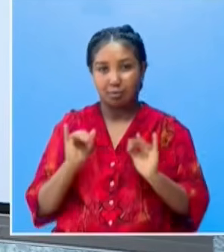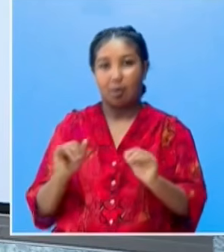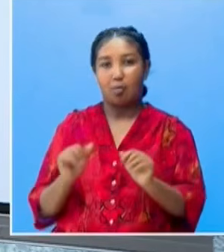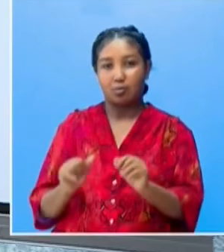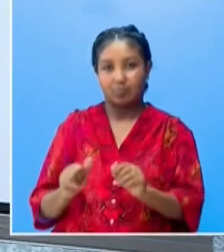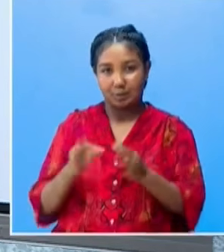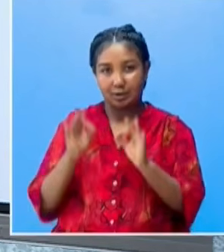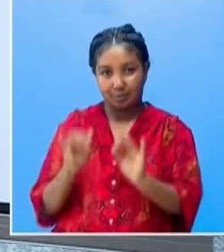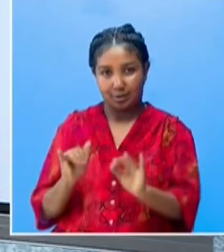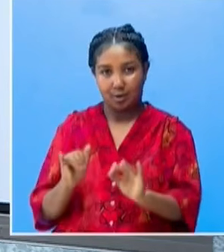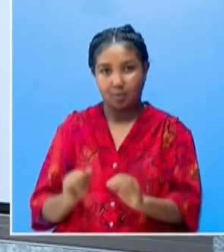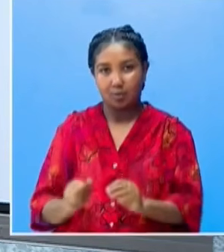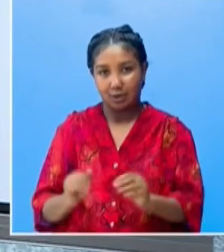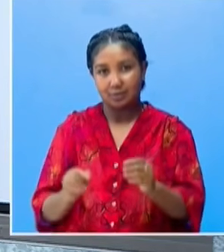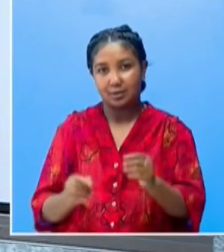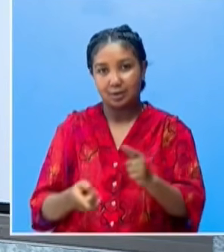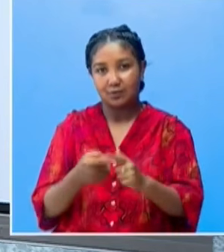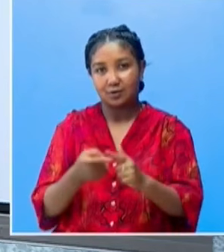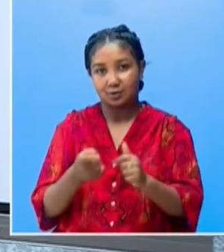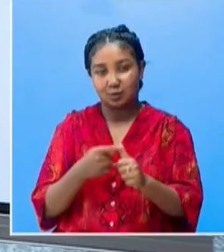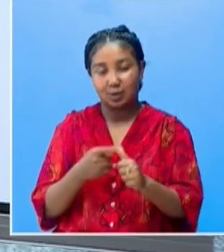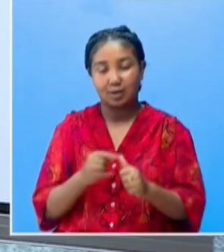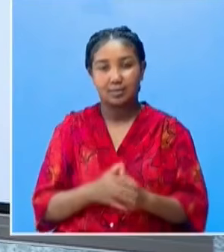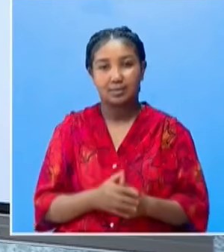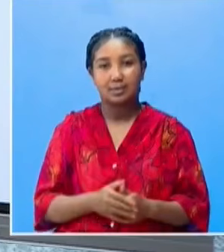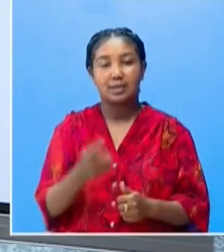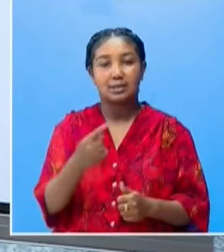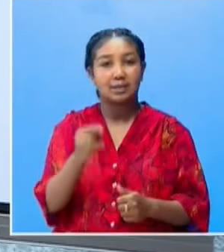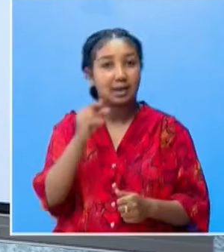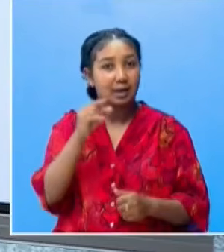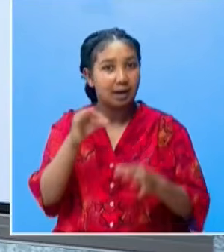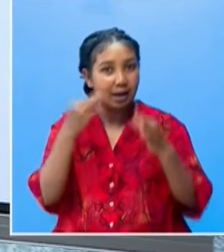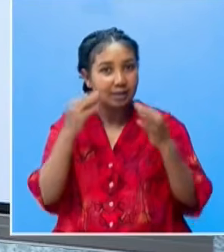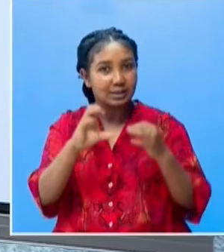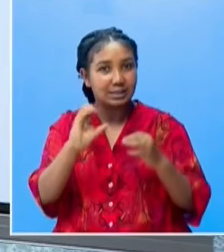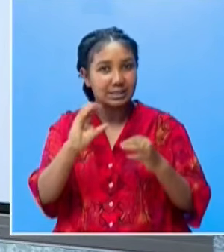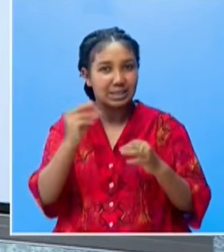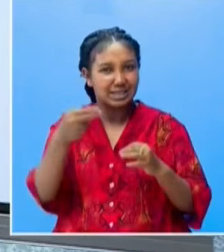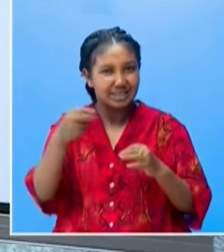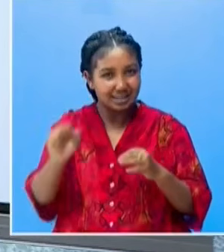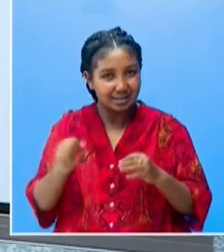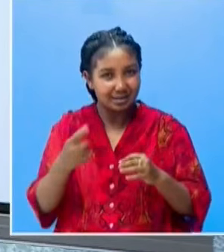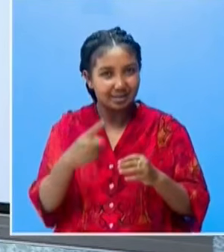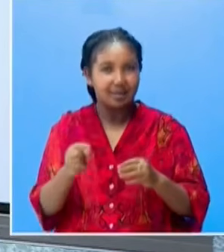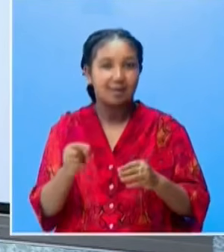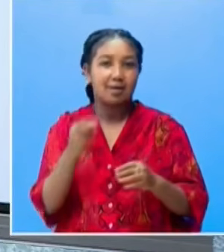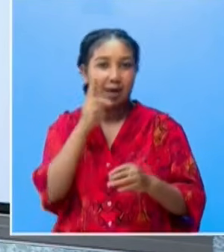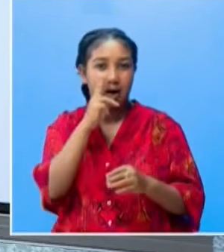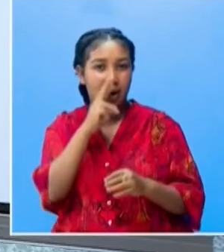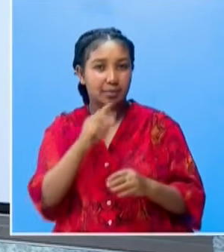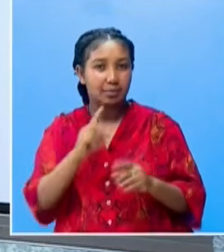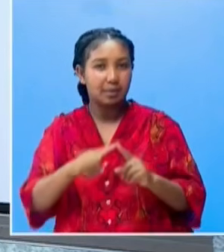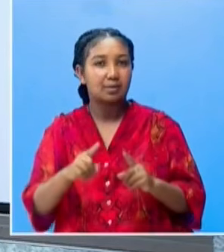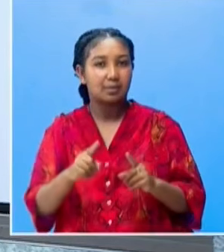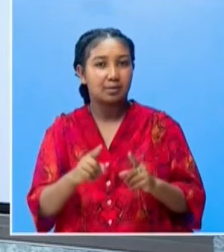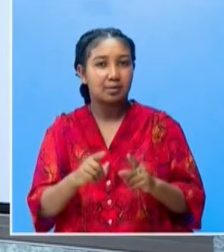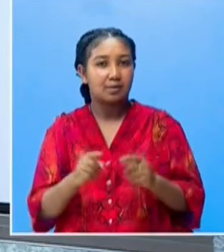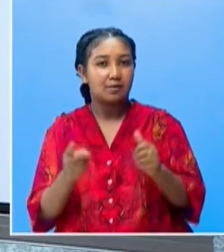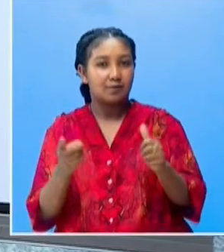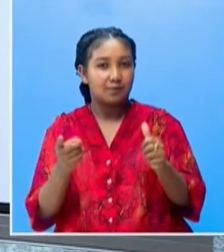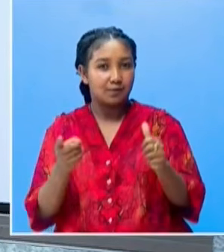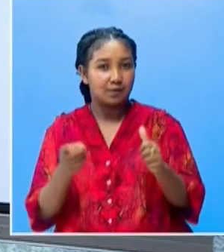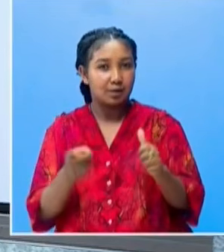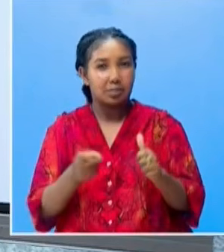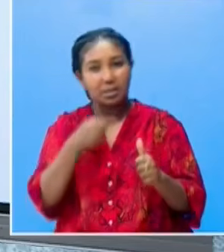just this one. Let's go to the first one. The cat chases the rat. But I would love to begin my sentence